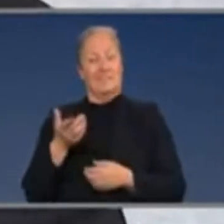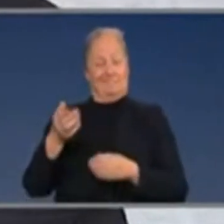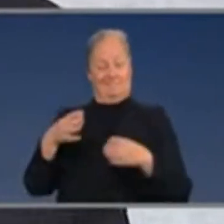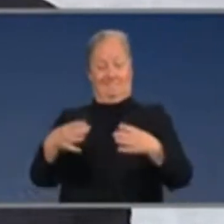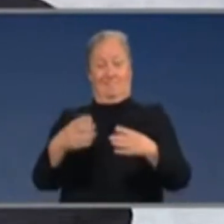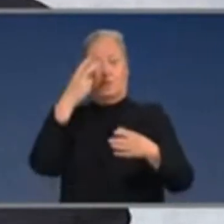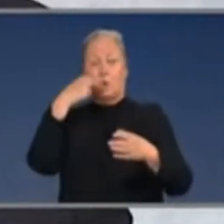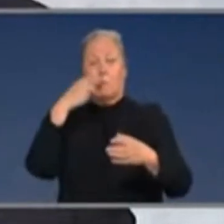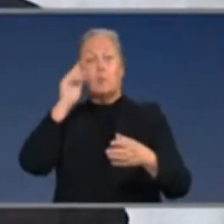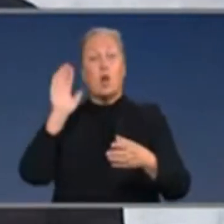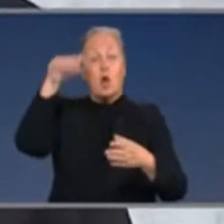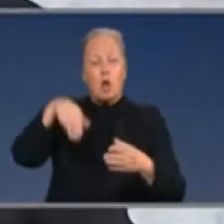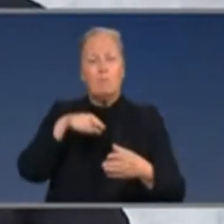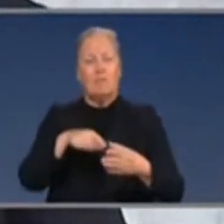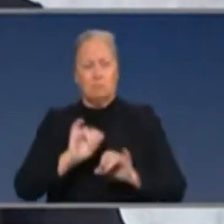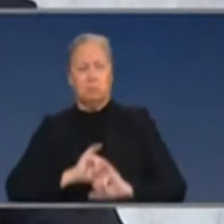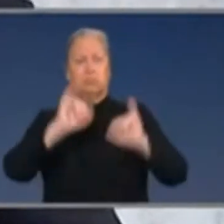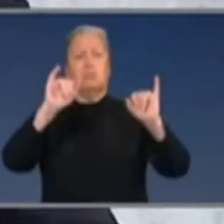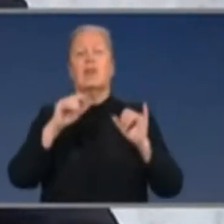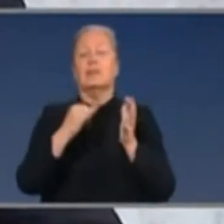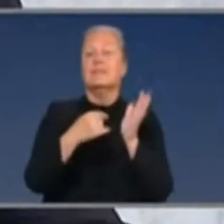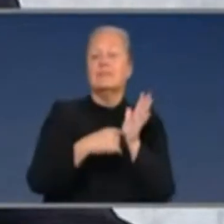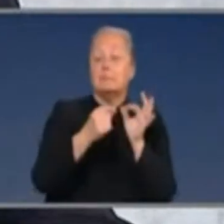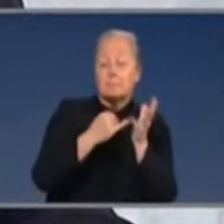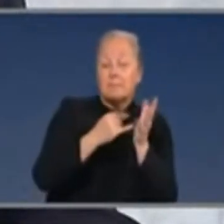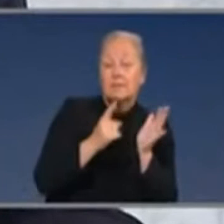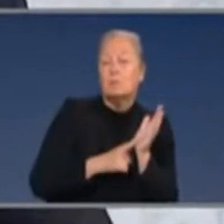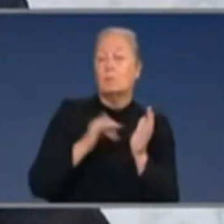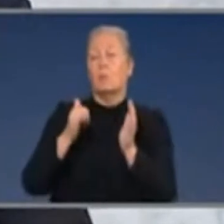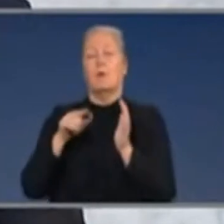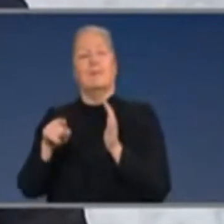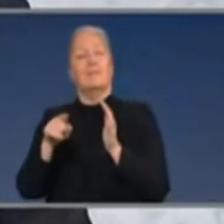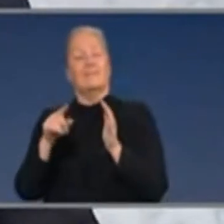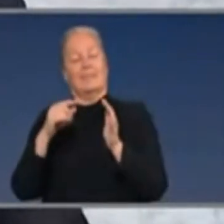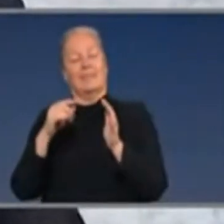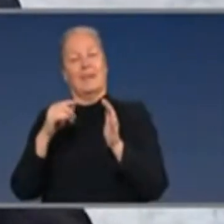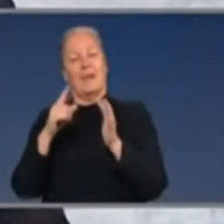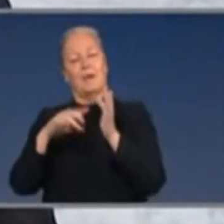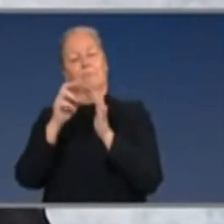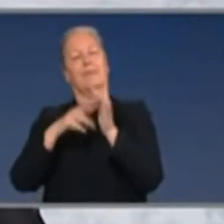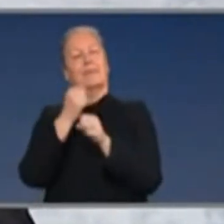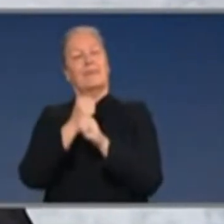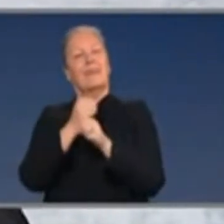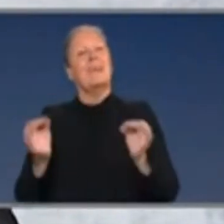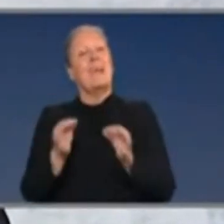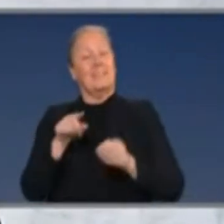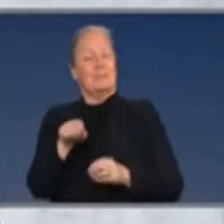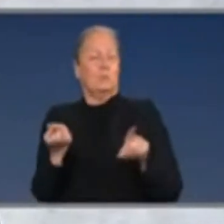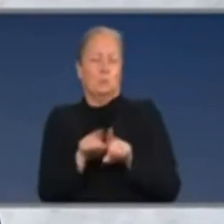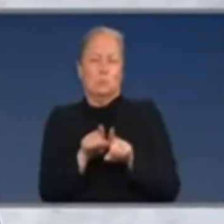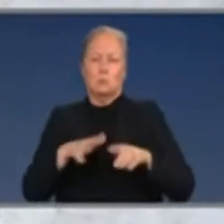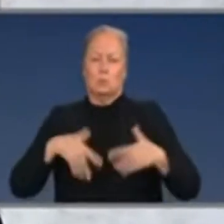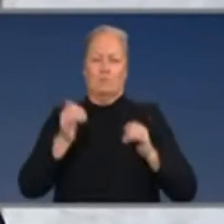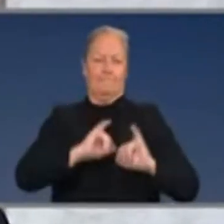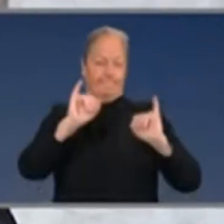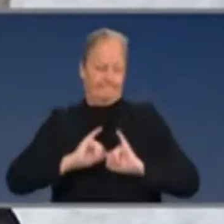scenes that we've seen in places like Epping Gardens or St Basil's or facilities that have been in that category. Happy to take questions. So the